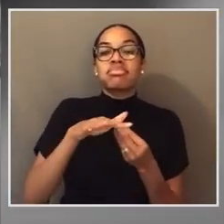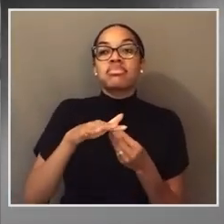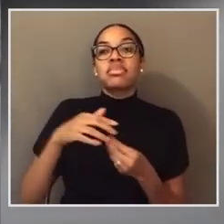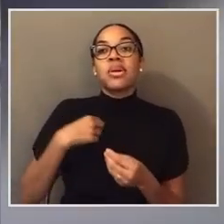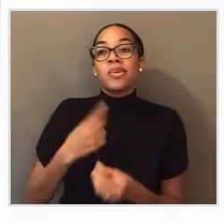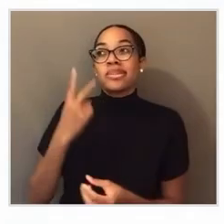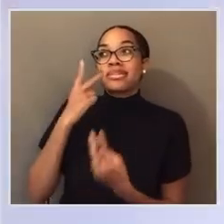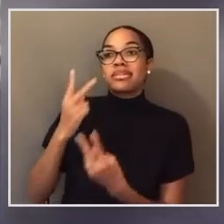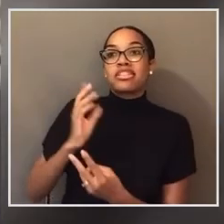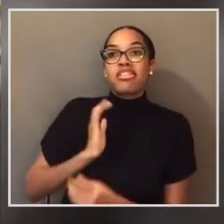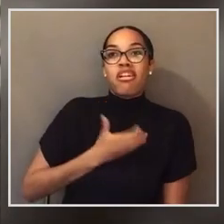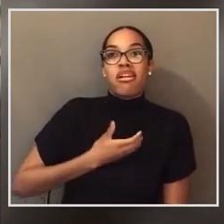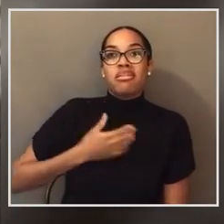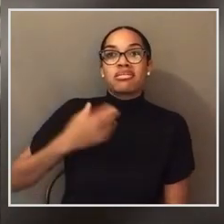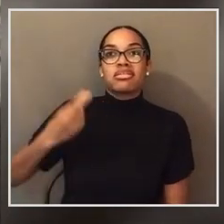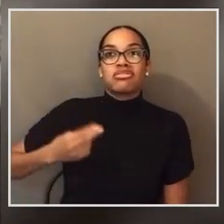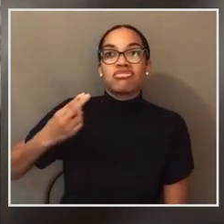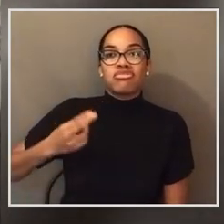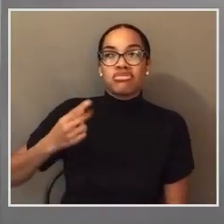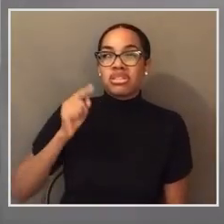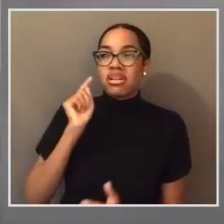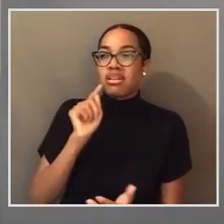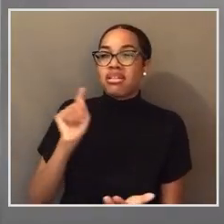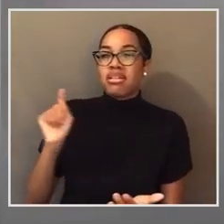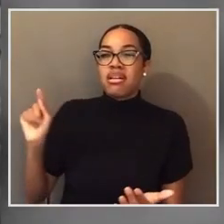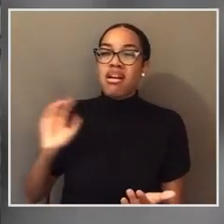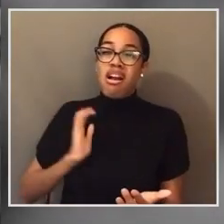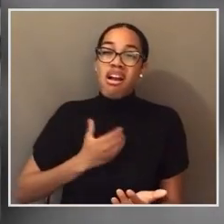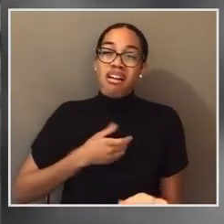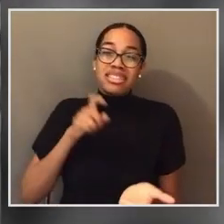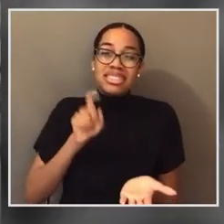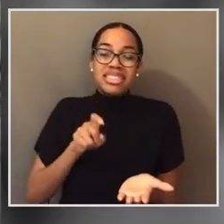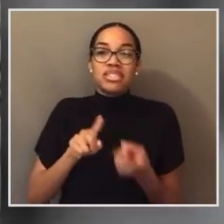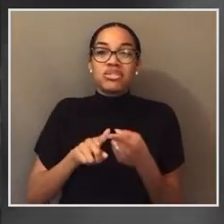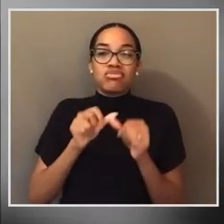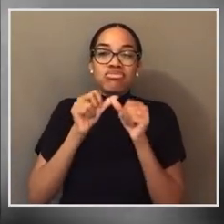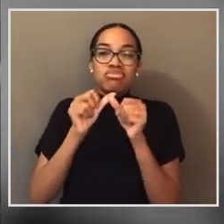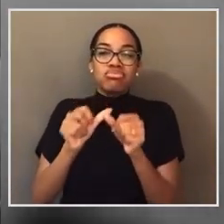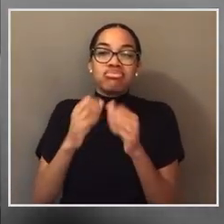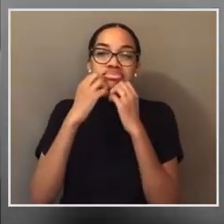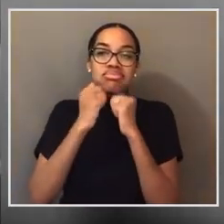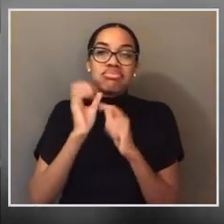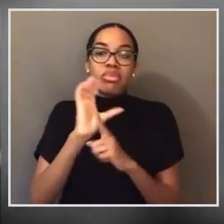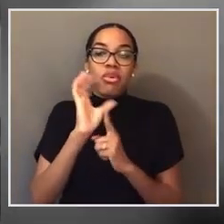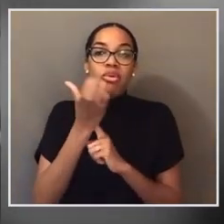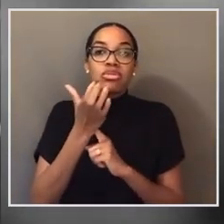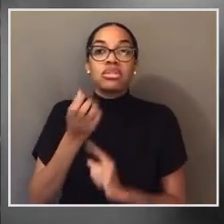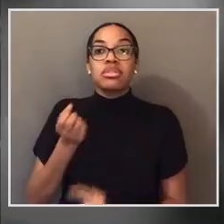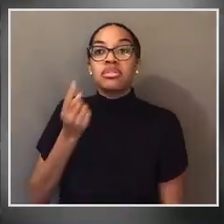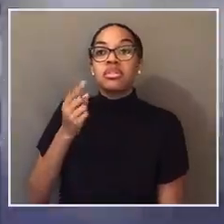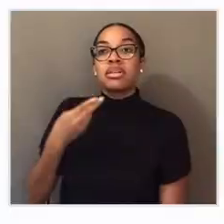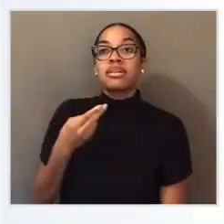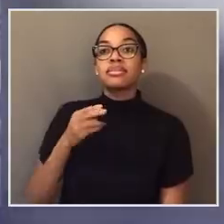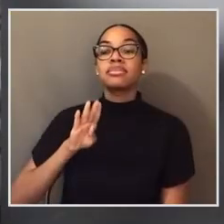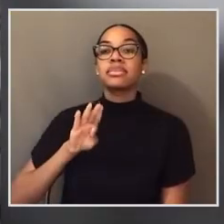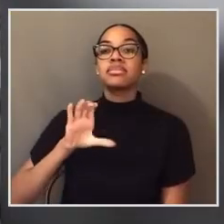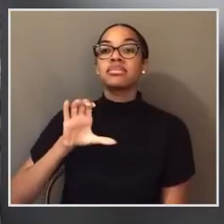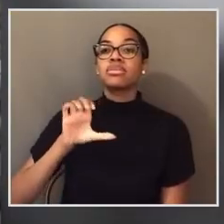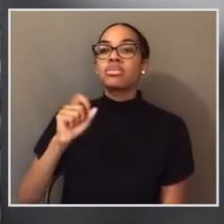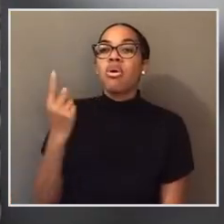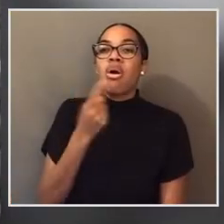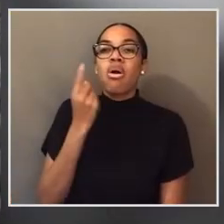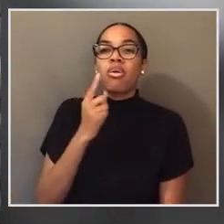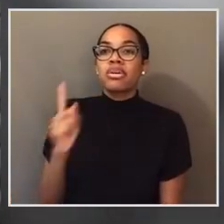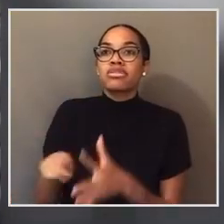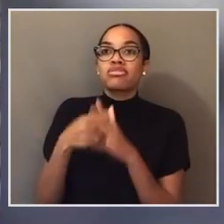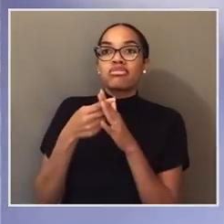and sacrifice. Historically, Black colleges and universities have always been the heartbeat of this country's fight for justice. Whether it was